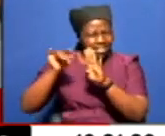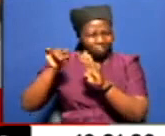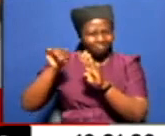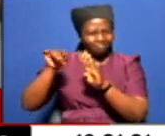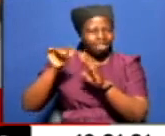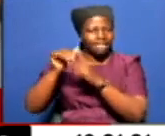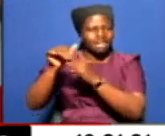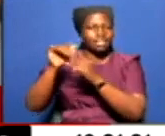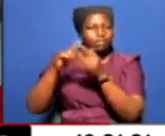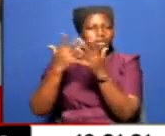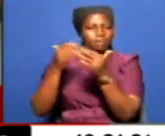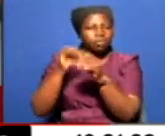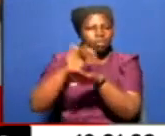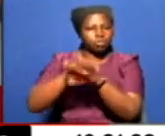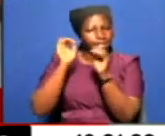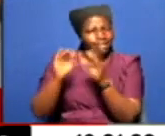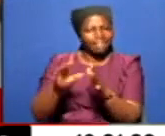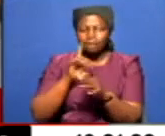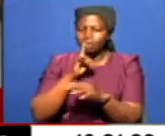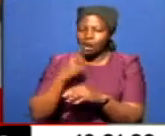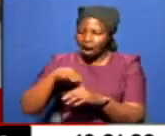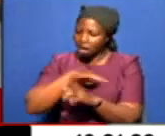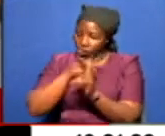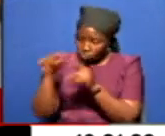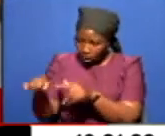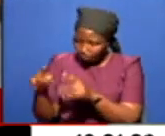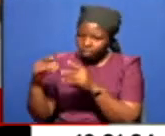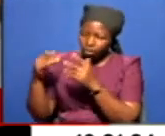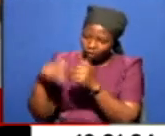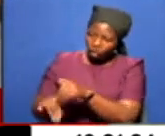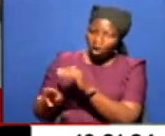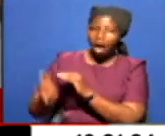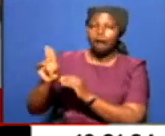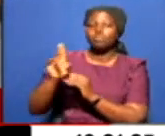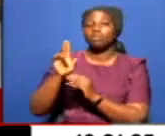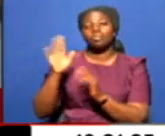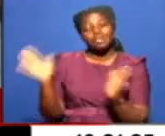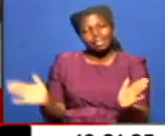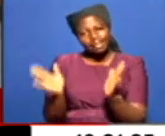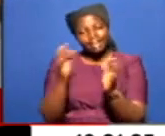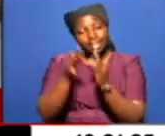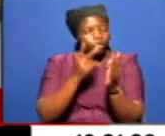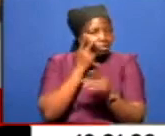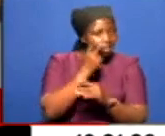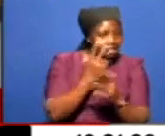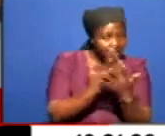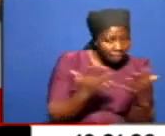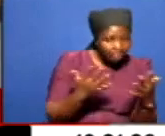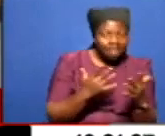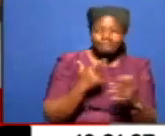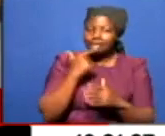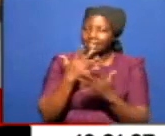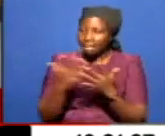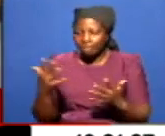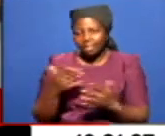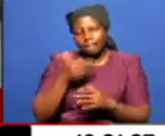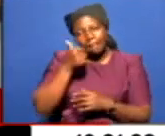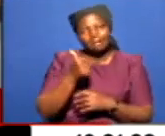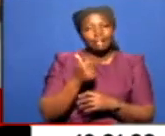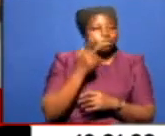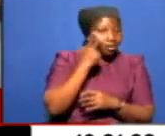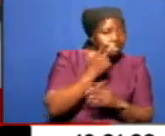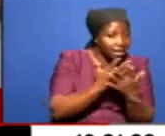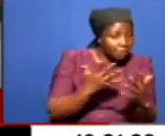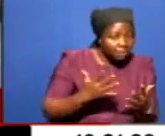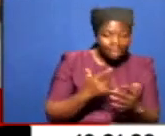take it up. So we're encouraging that if you see something, you say something. And it is better that you see something and say something, we